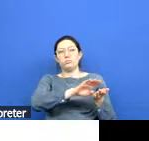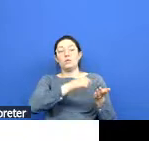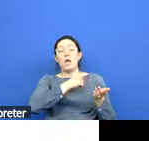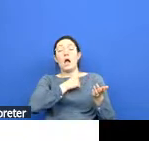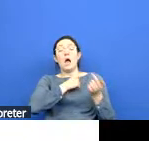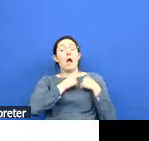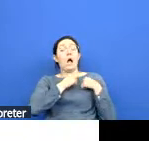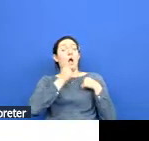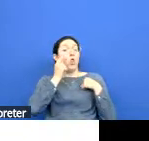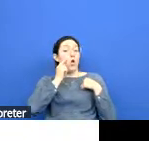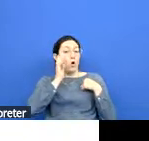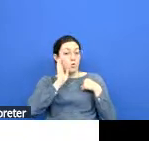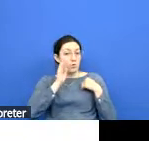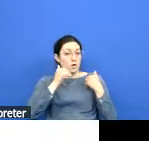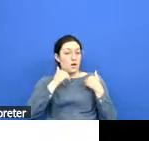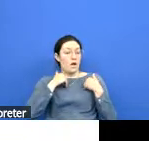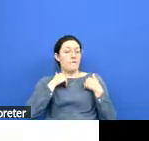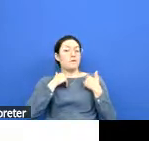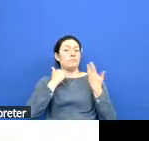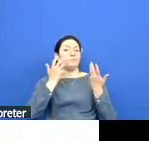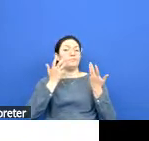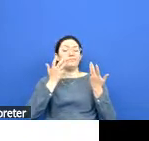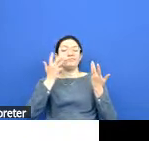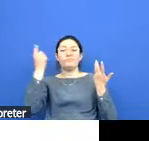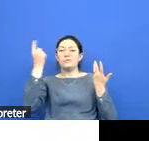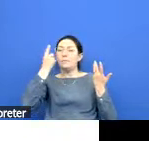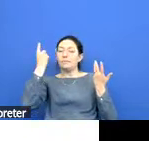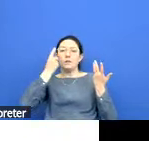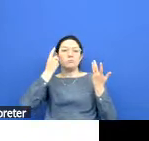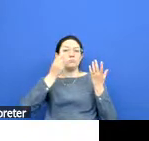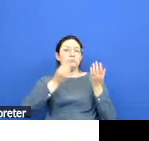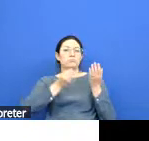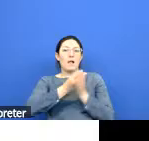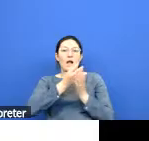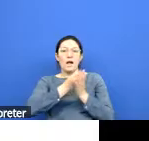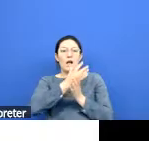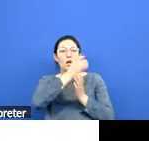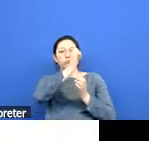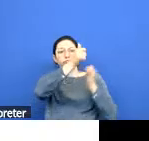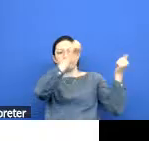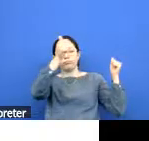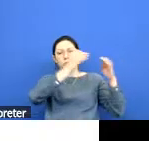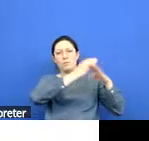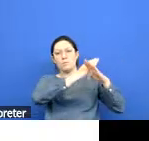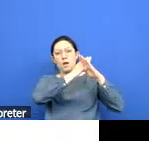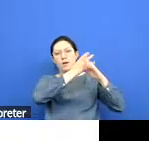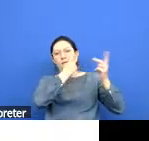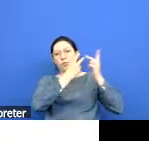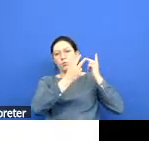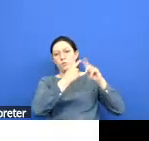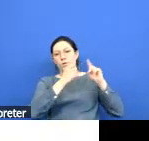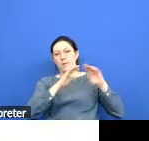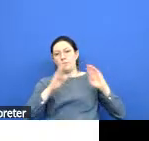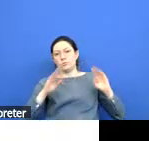some vegetative, either pine trees or something. There is. blocking the view of the houses. There is, and if you